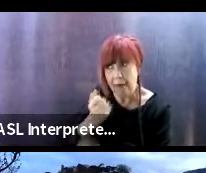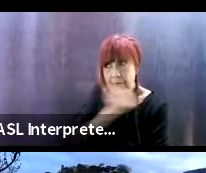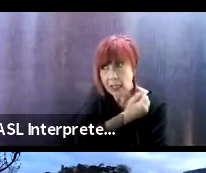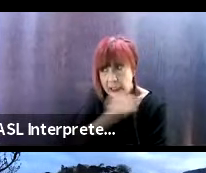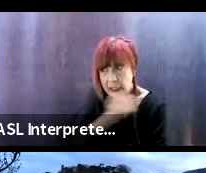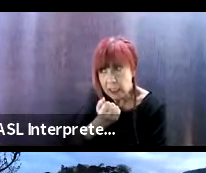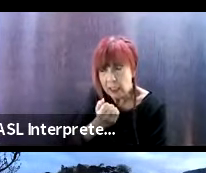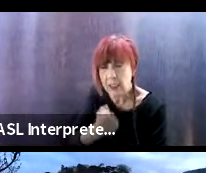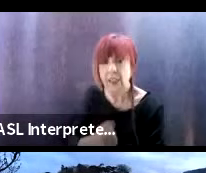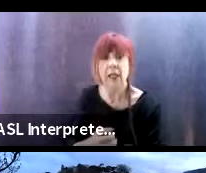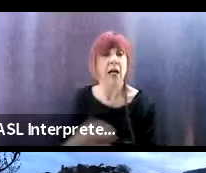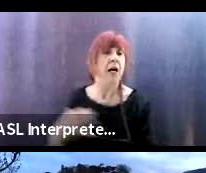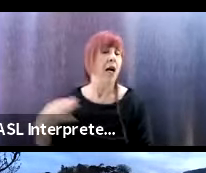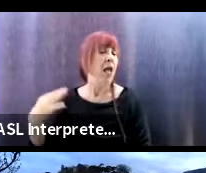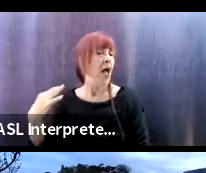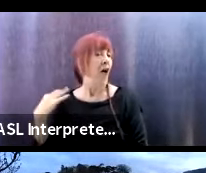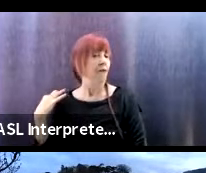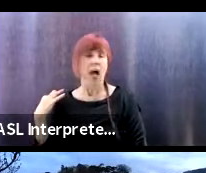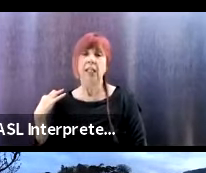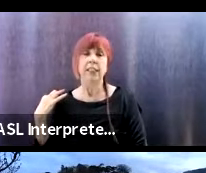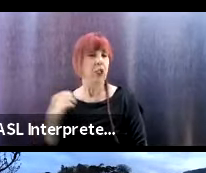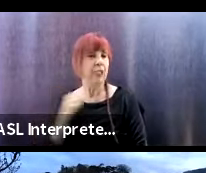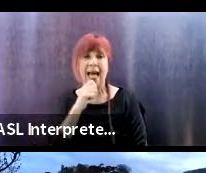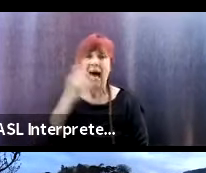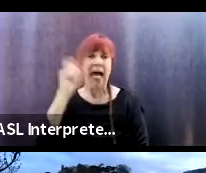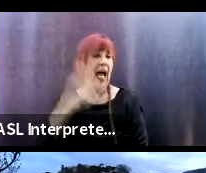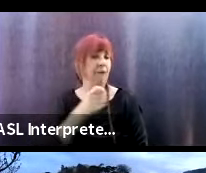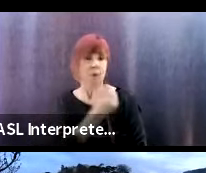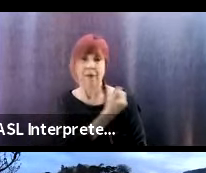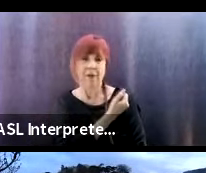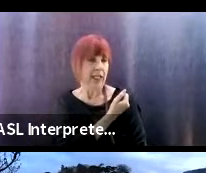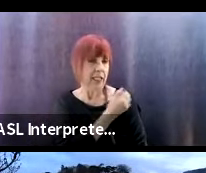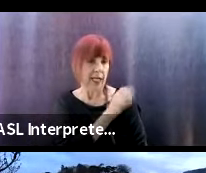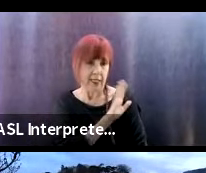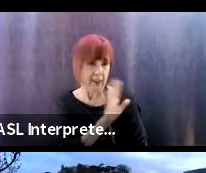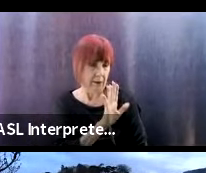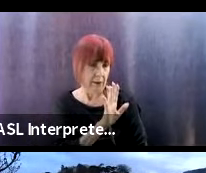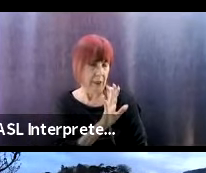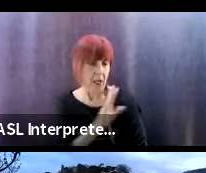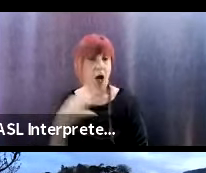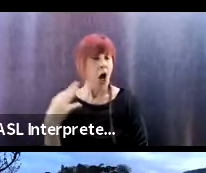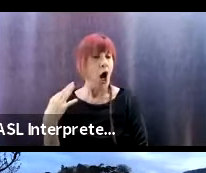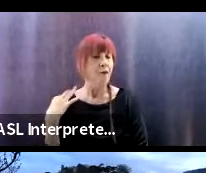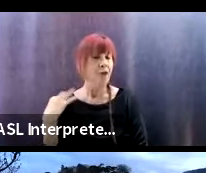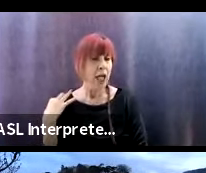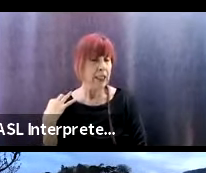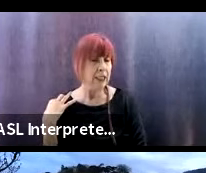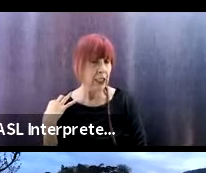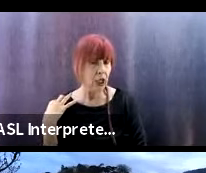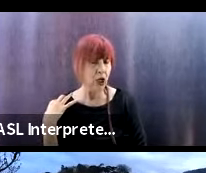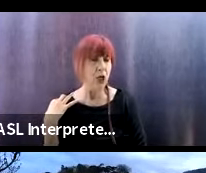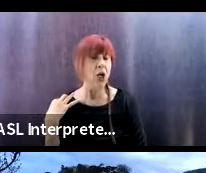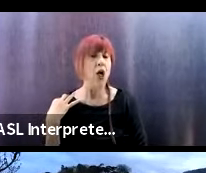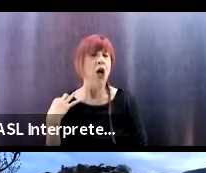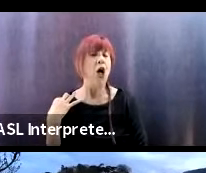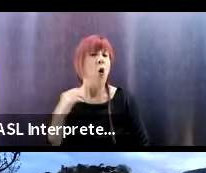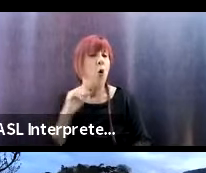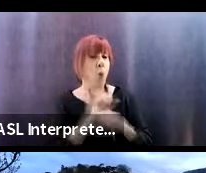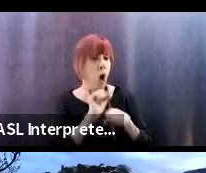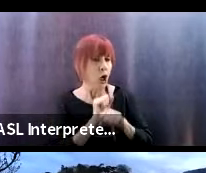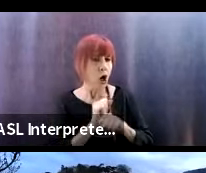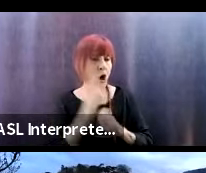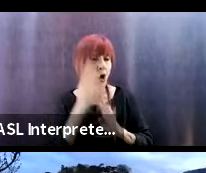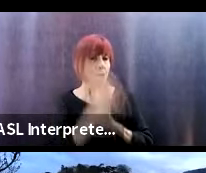to be vaccinated. We did just get clarity on the policy, which is that a volunteer that completes a shift of 4 hours or more